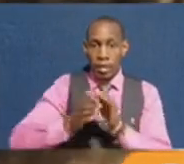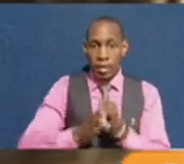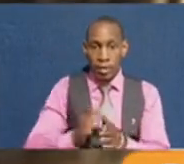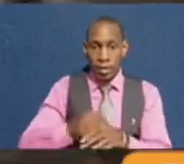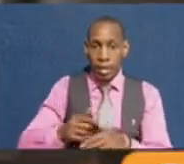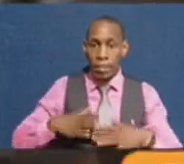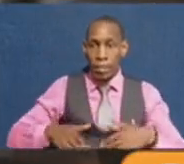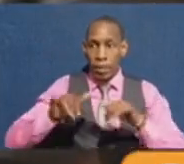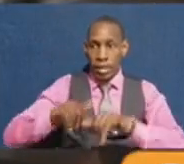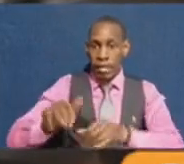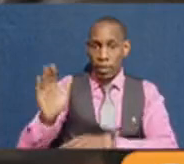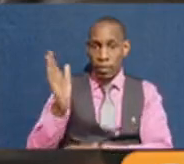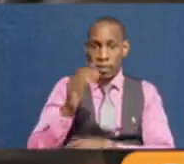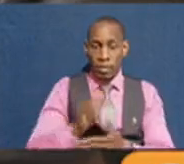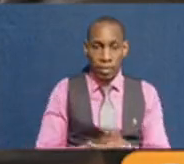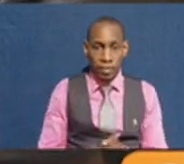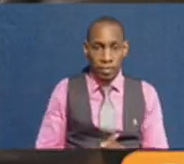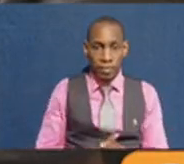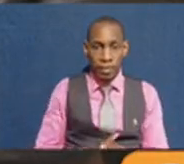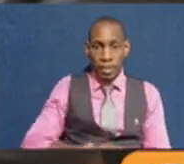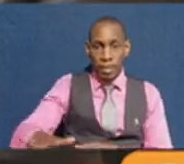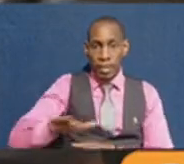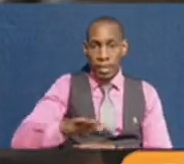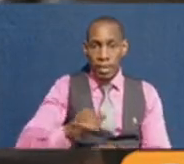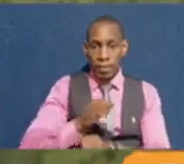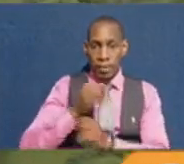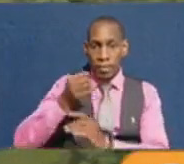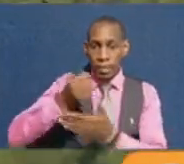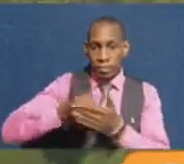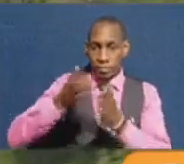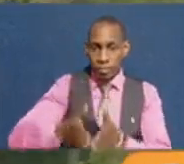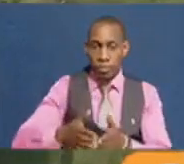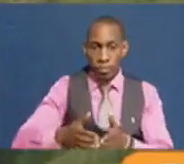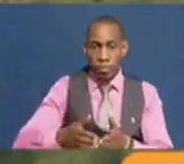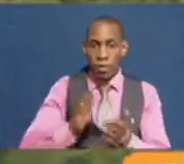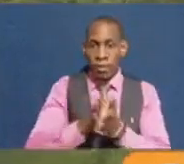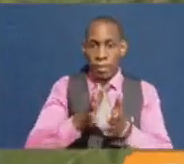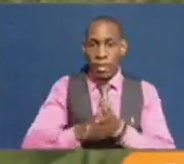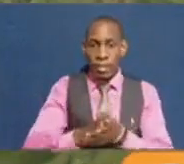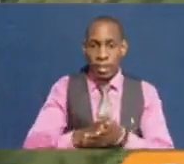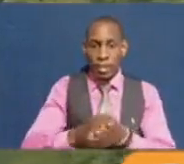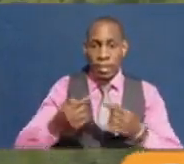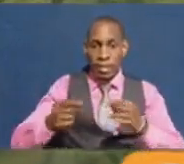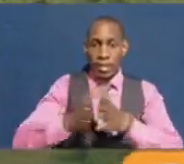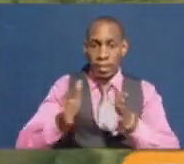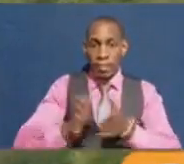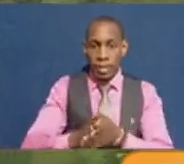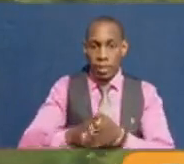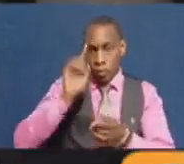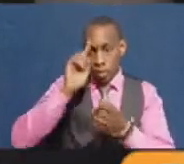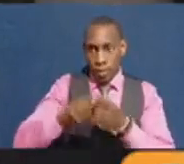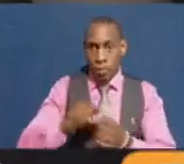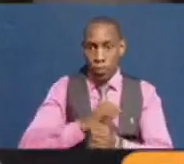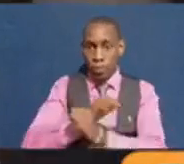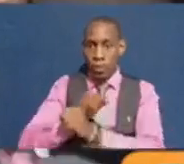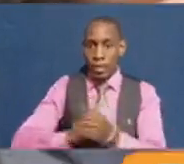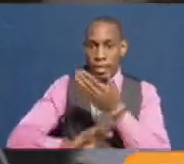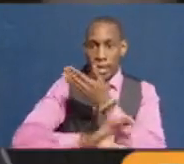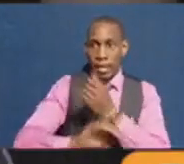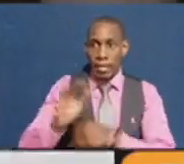settlement. Conservationists have hailed the court's decision as a big win in the fight to preserve the country's forests. And this